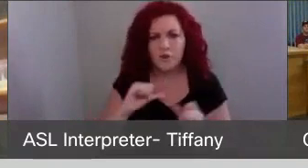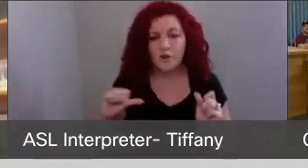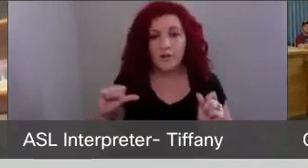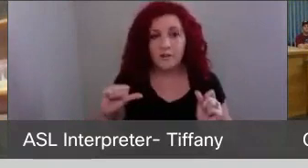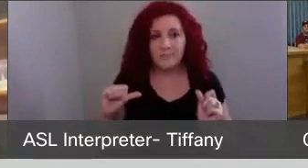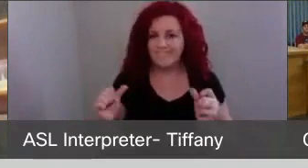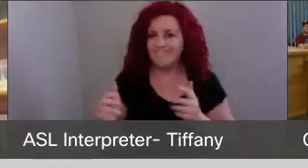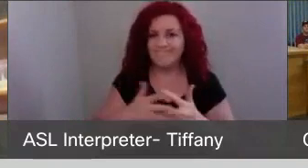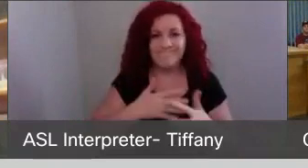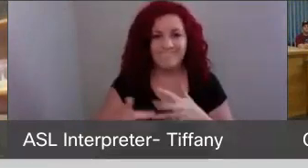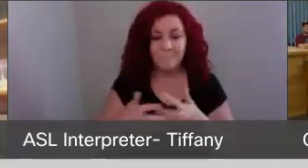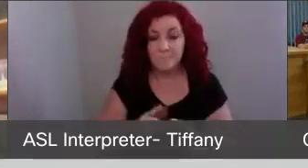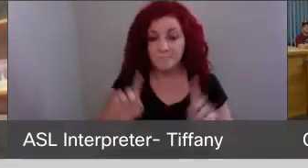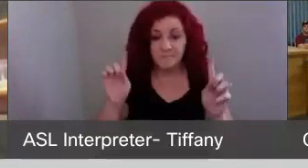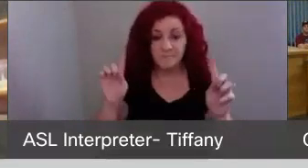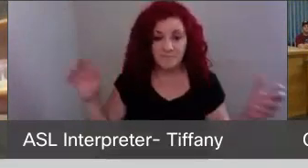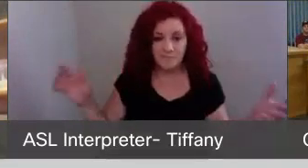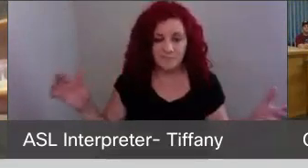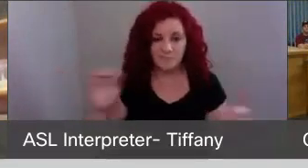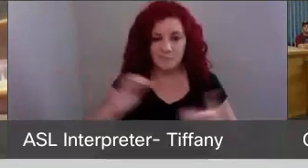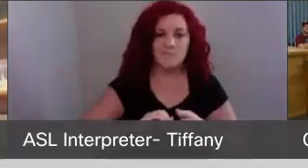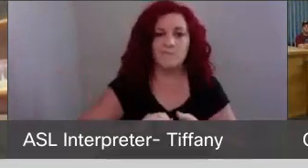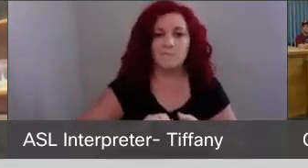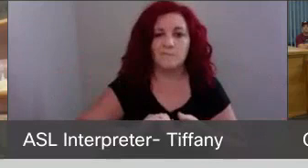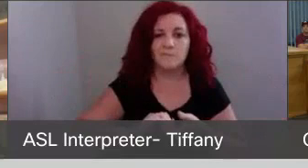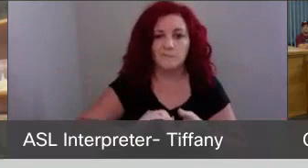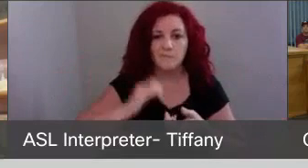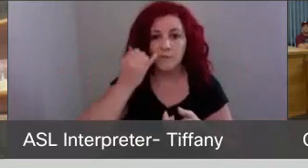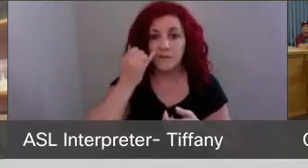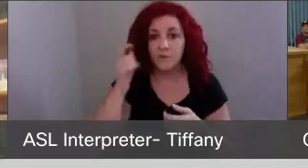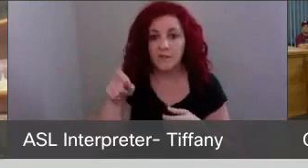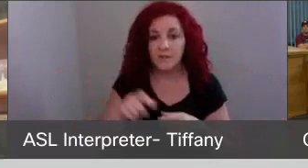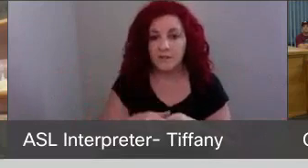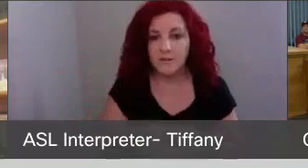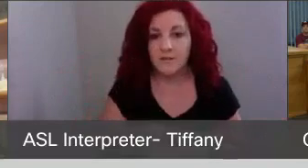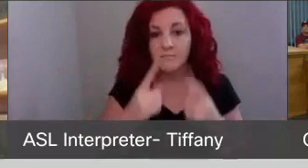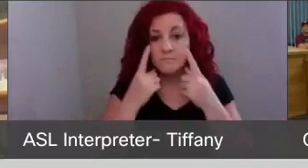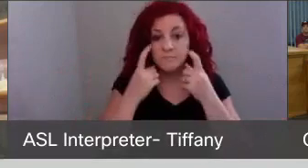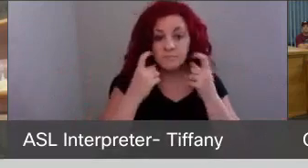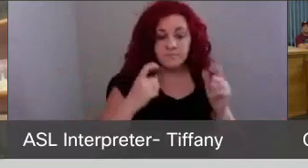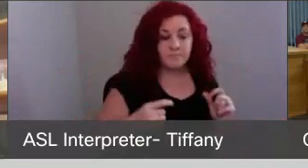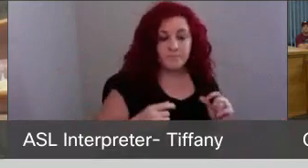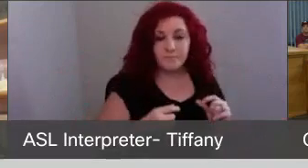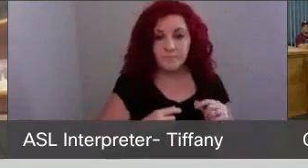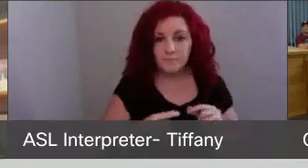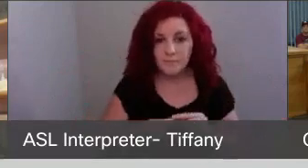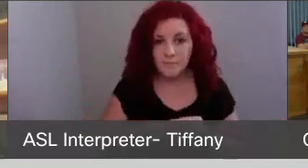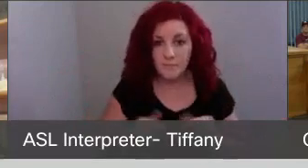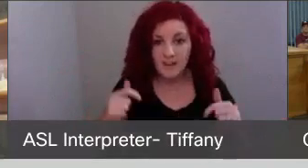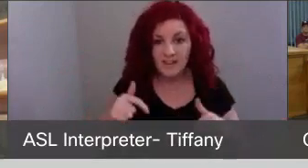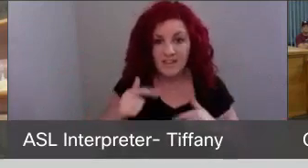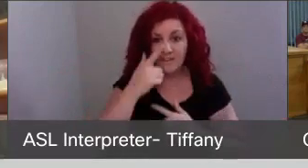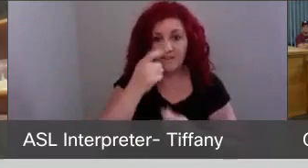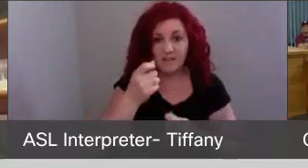spite of any differences, they come together in times of need. Oh, my goodness. This is fascinating to